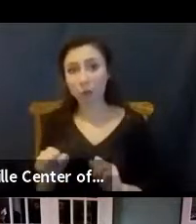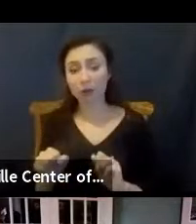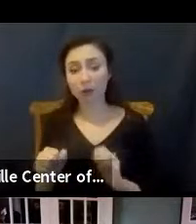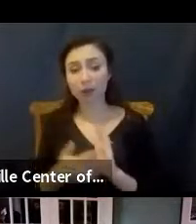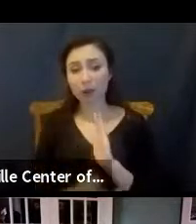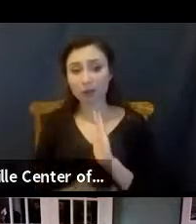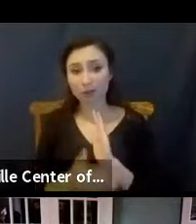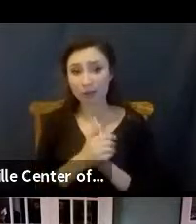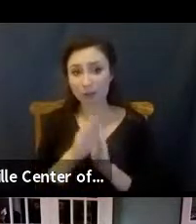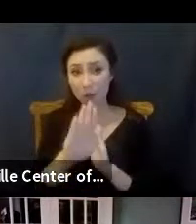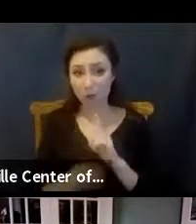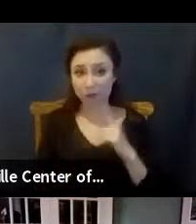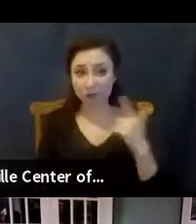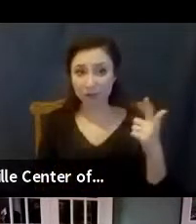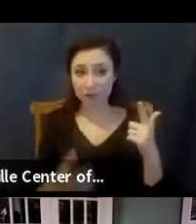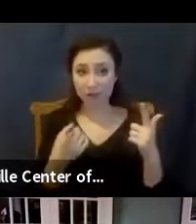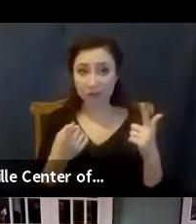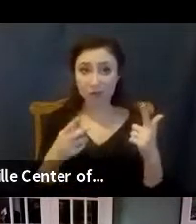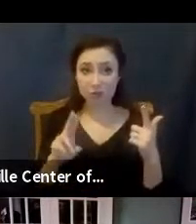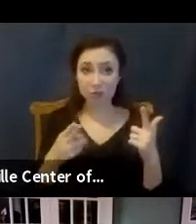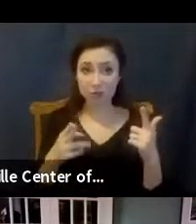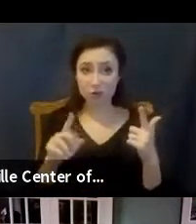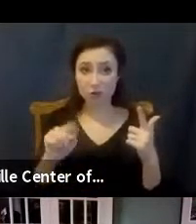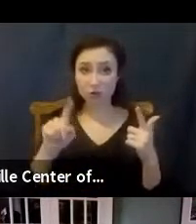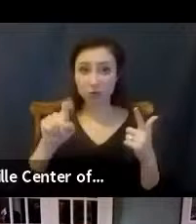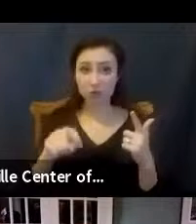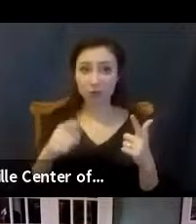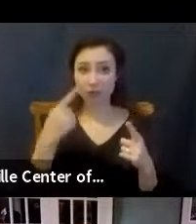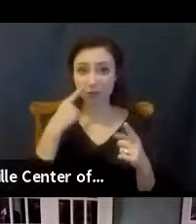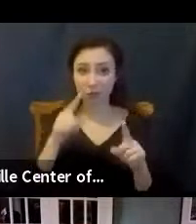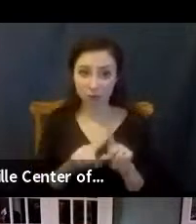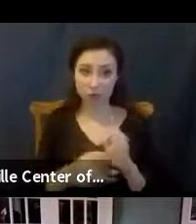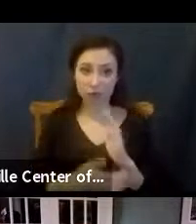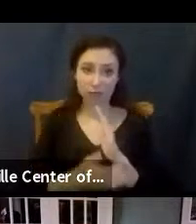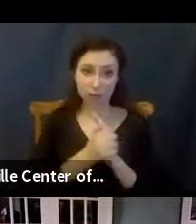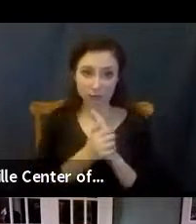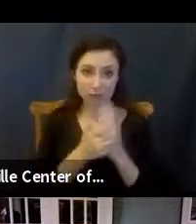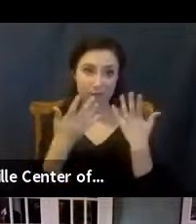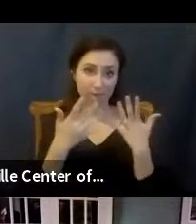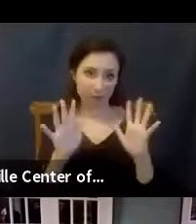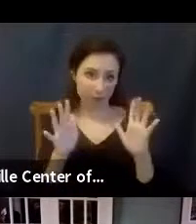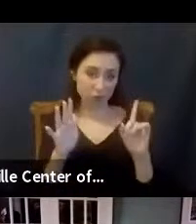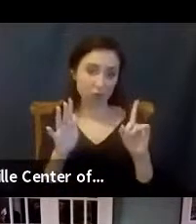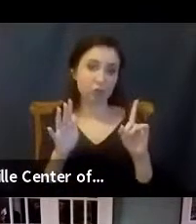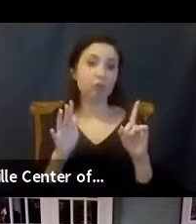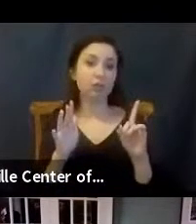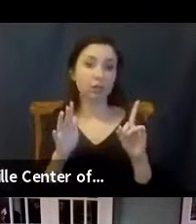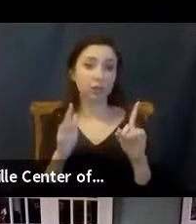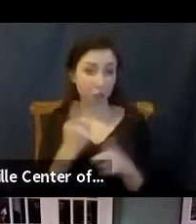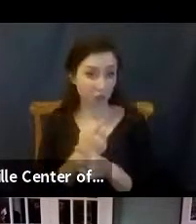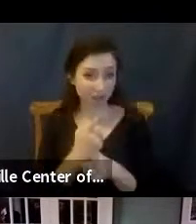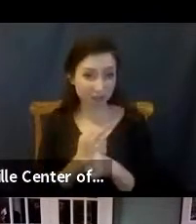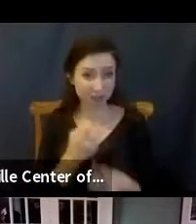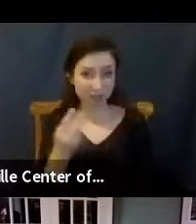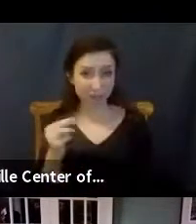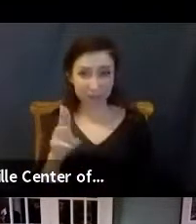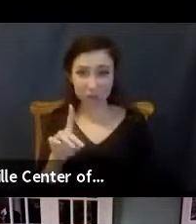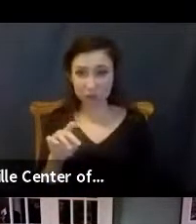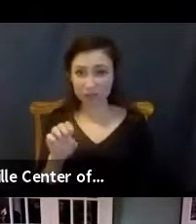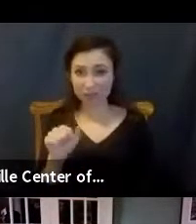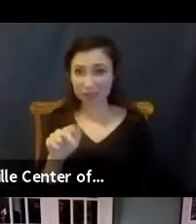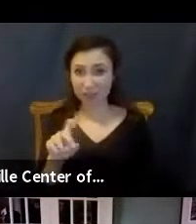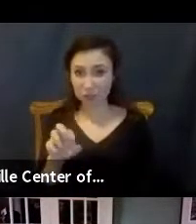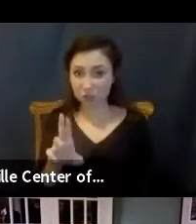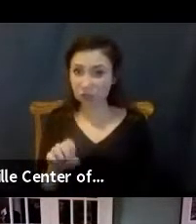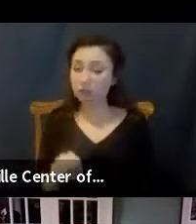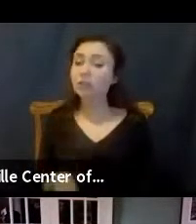then your seconder, Dr. Hurt, has to agree. It's amended, and right, correct, Mr. Sanders? You're right,